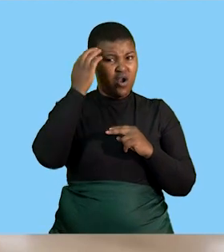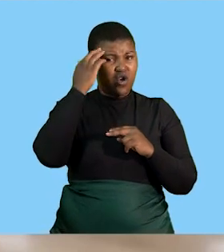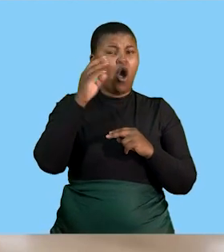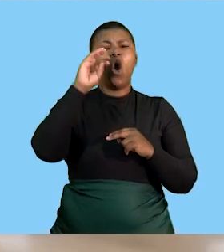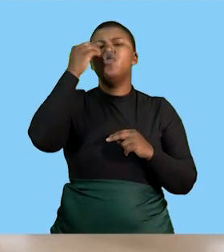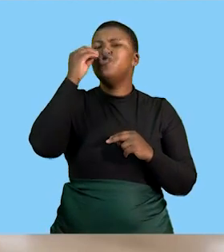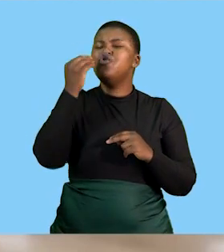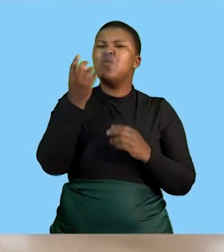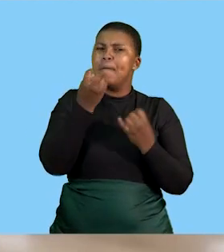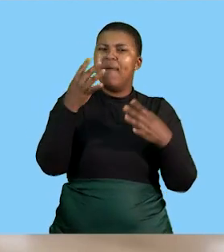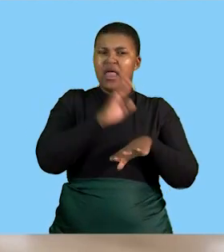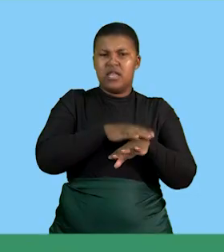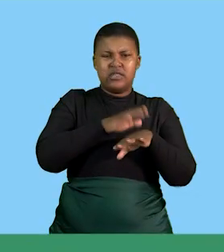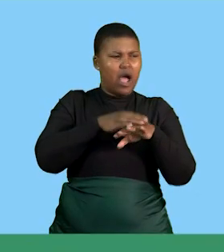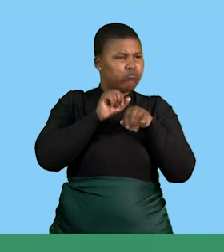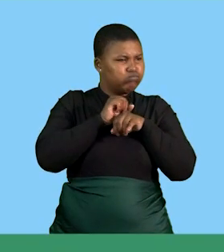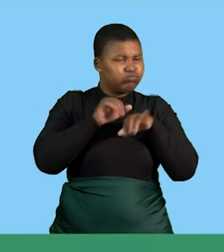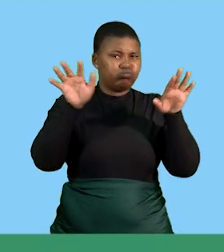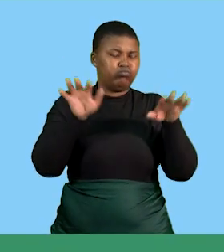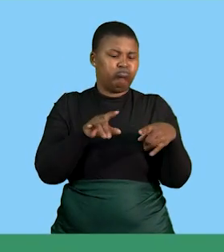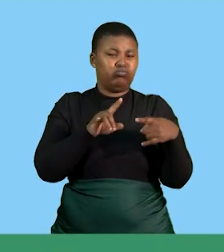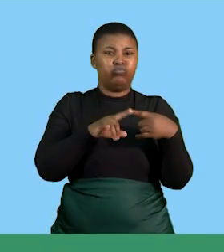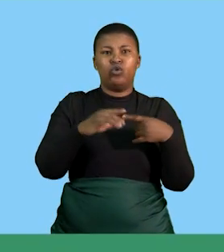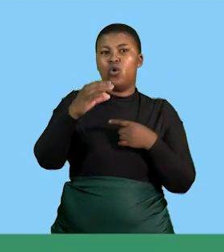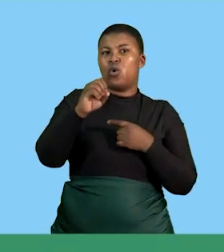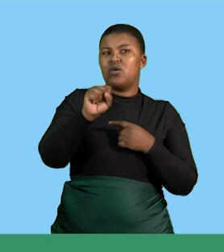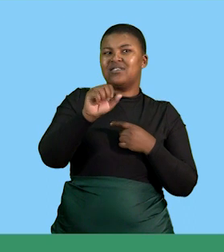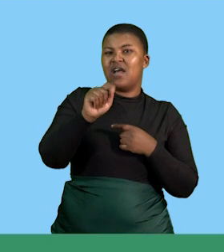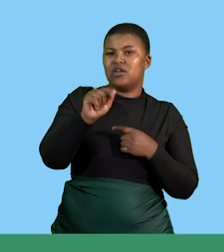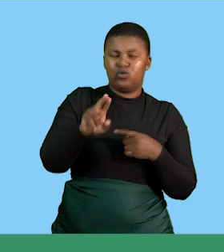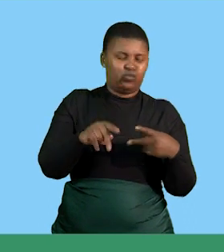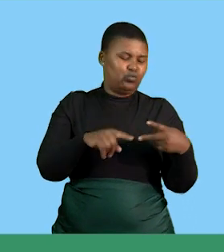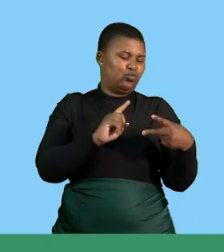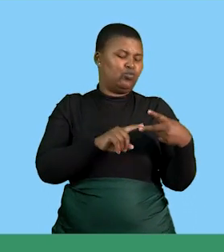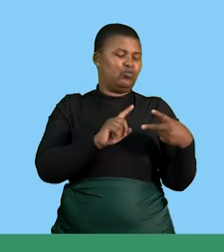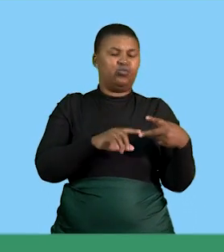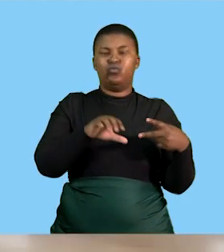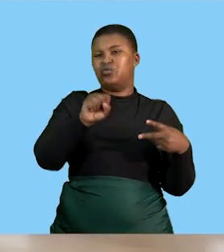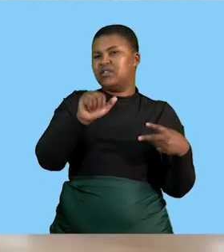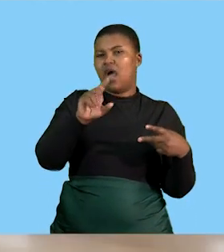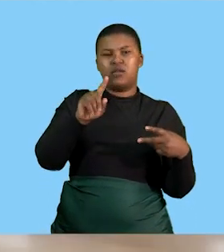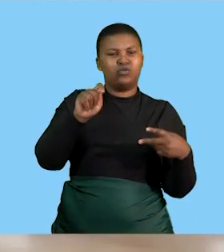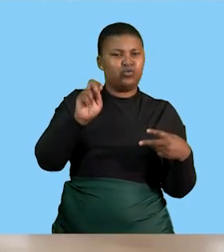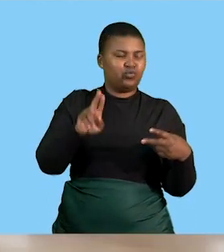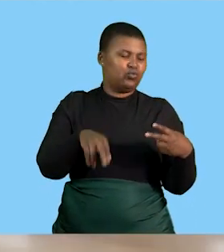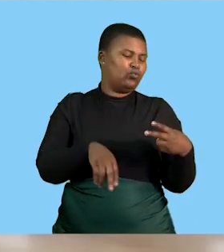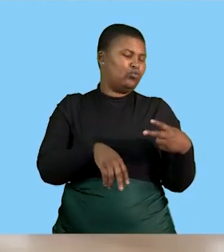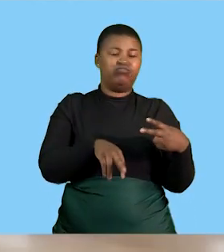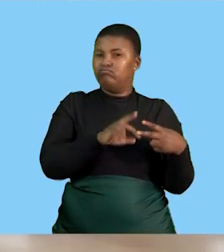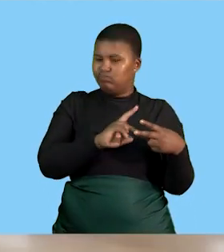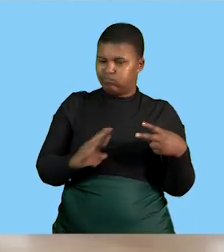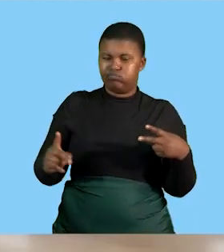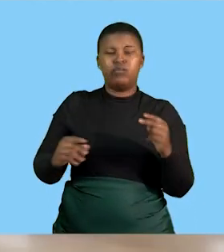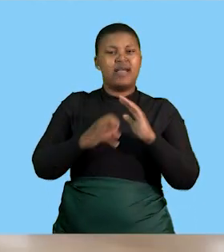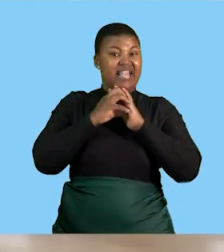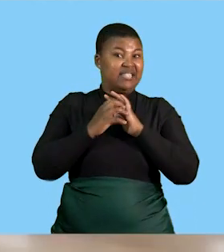You should know unions like COSATU or Solidarity or SADU, which is all examples of